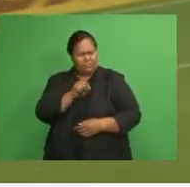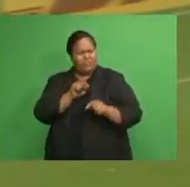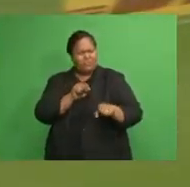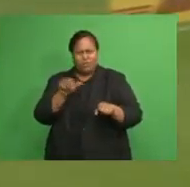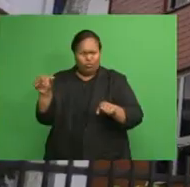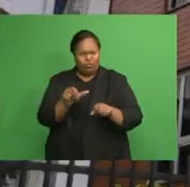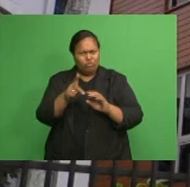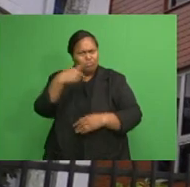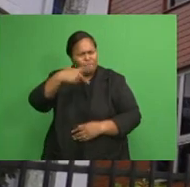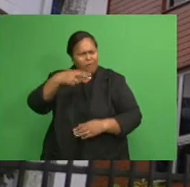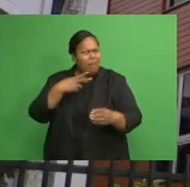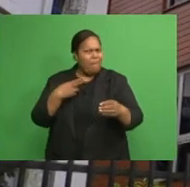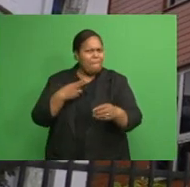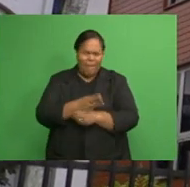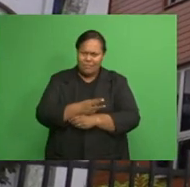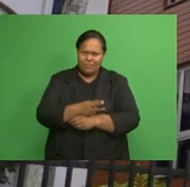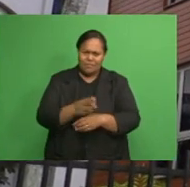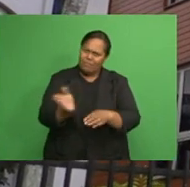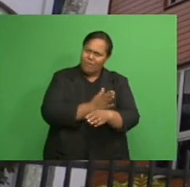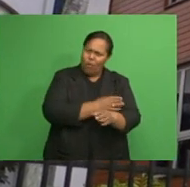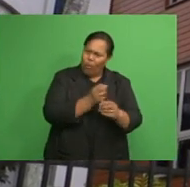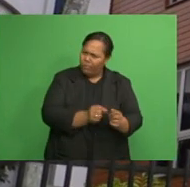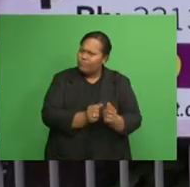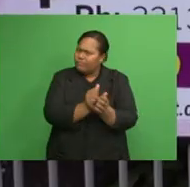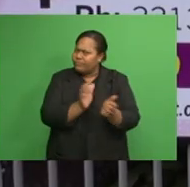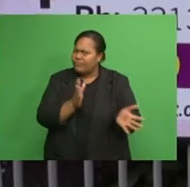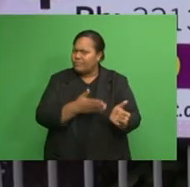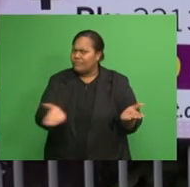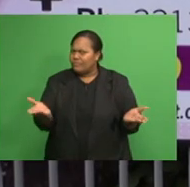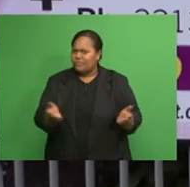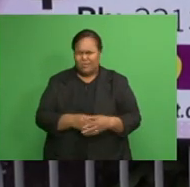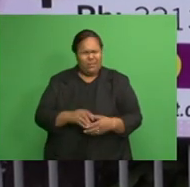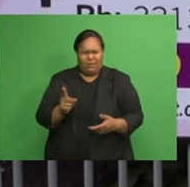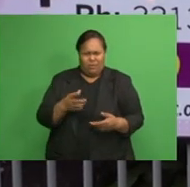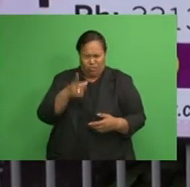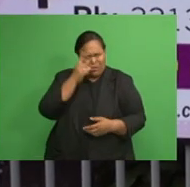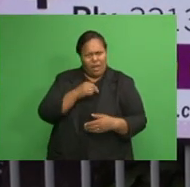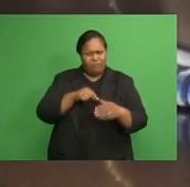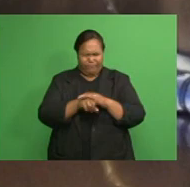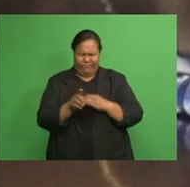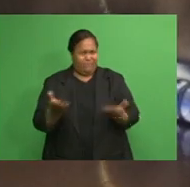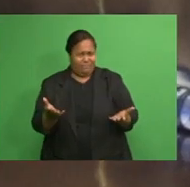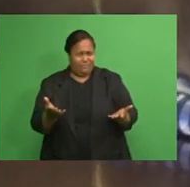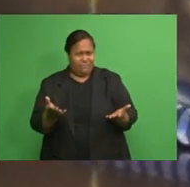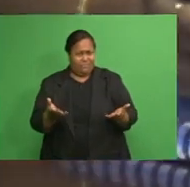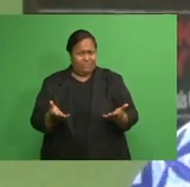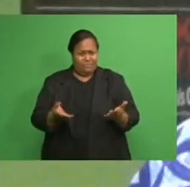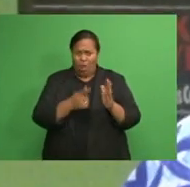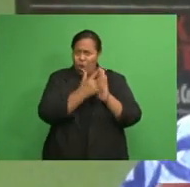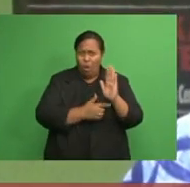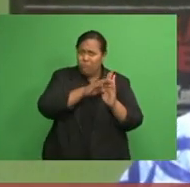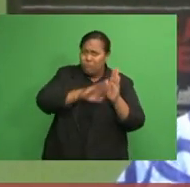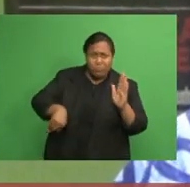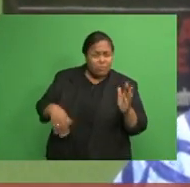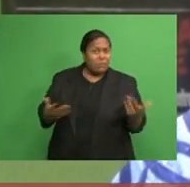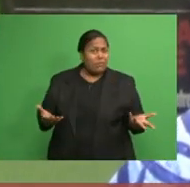12 months before any sort of release. They get away with it, we're glorifying them, and then that's sending out a very wrong